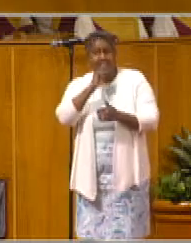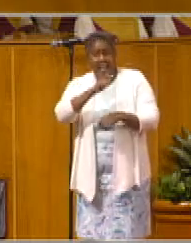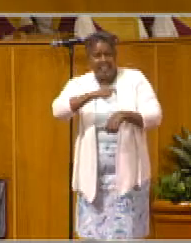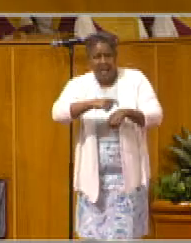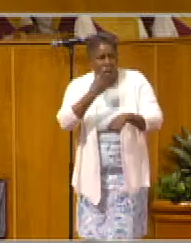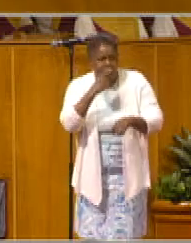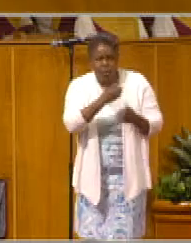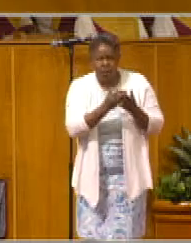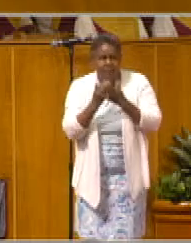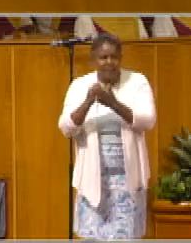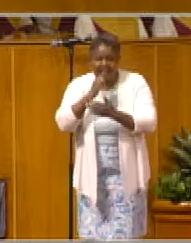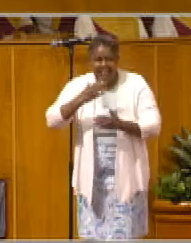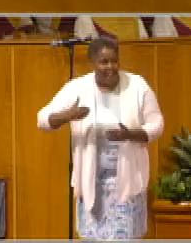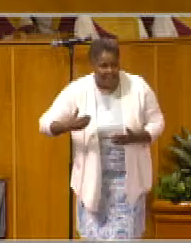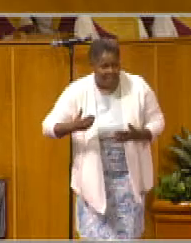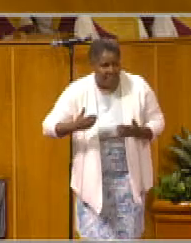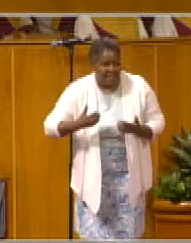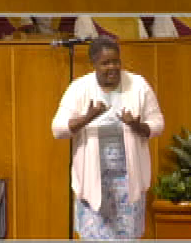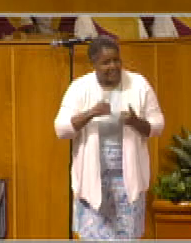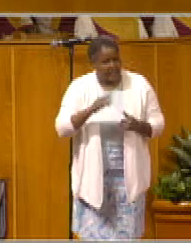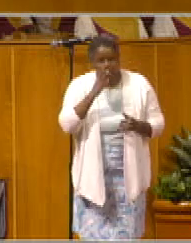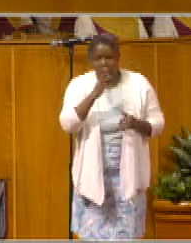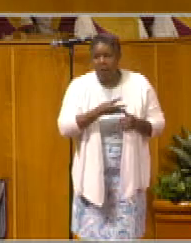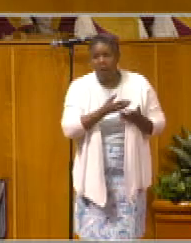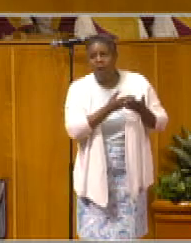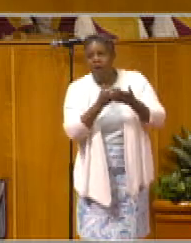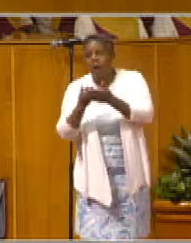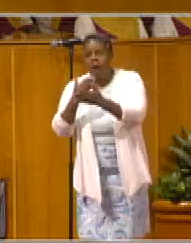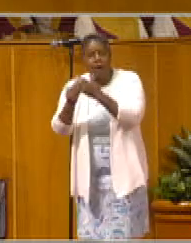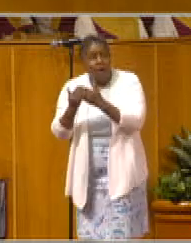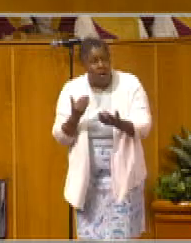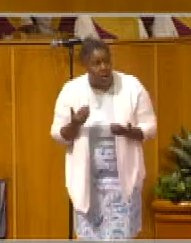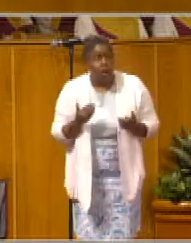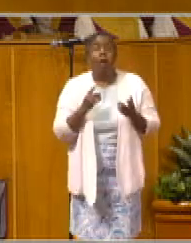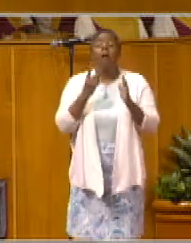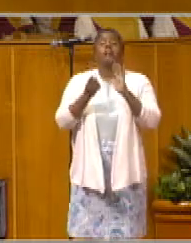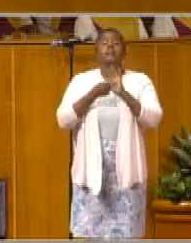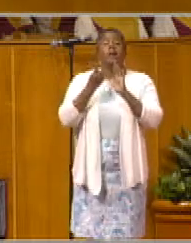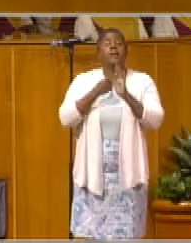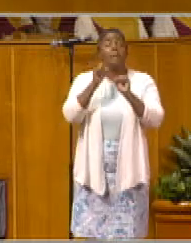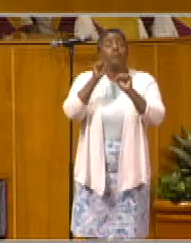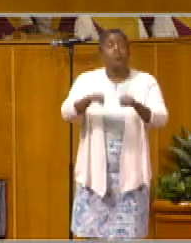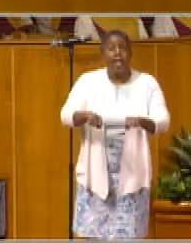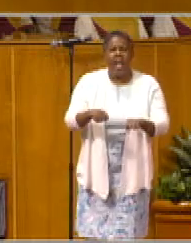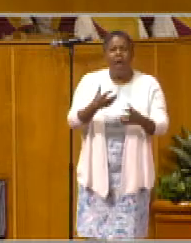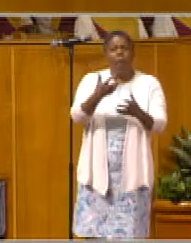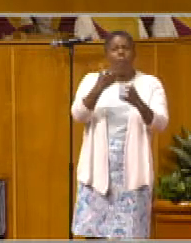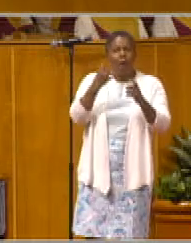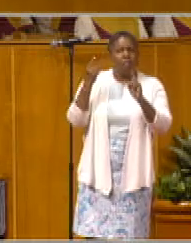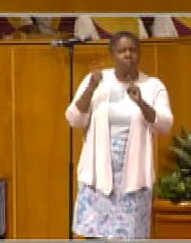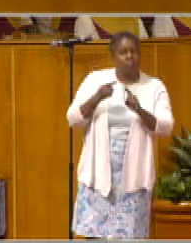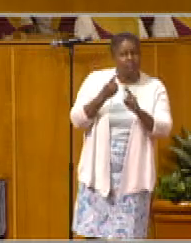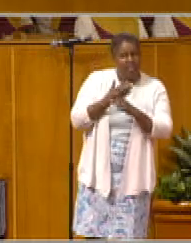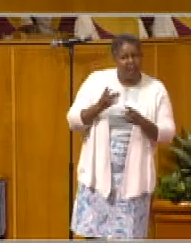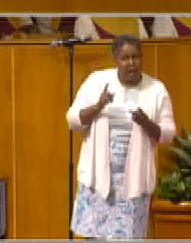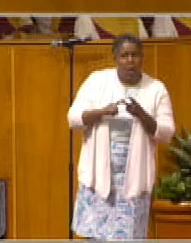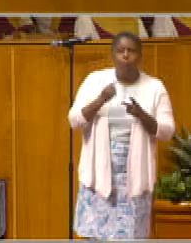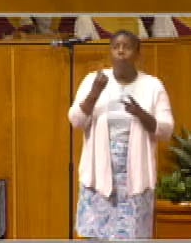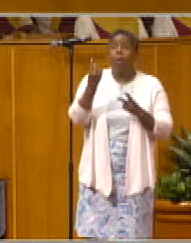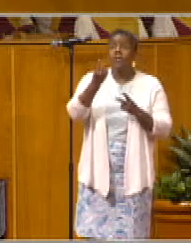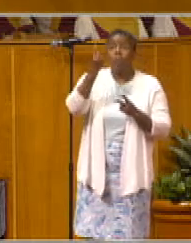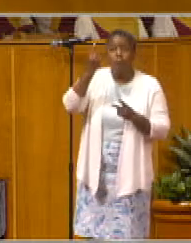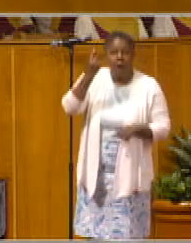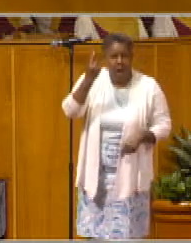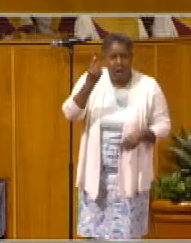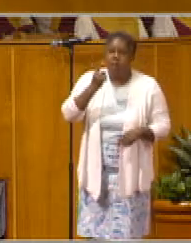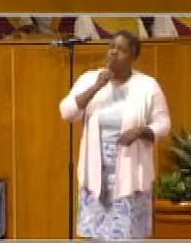time to go sail. And beloved, sometimes you can want something or